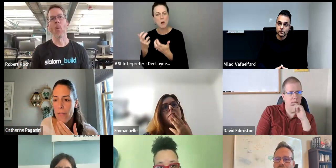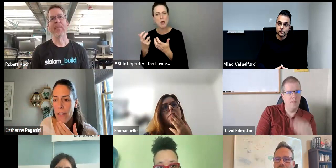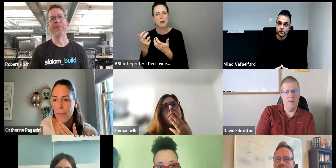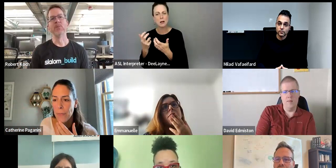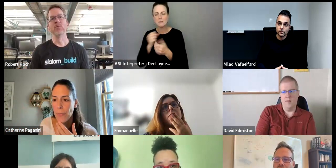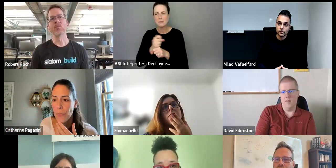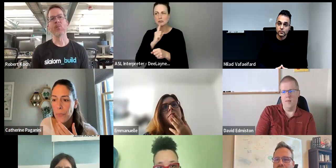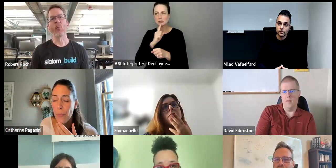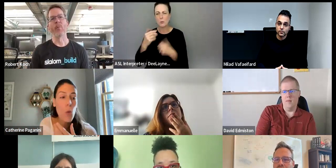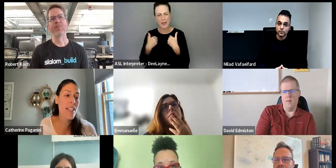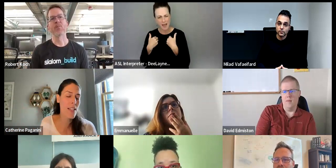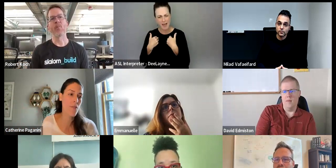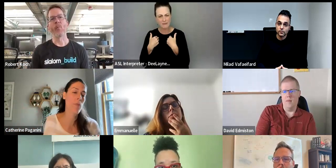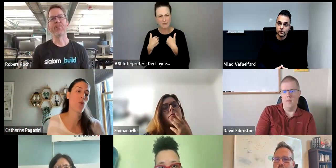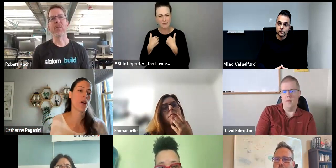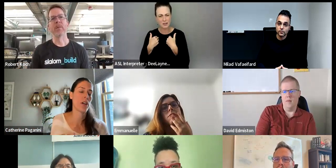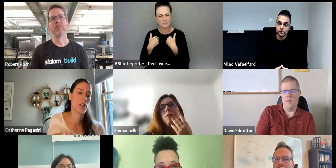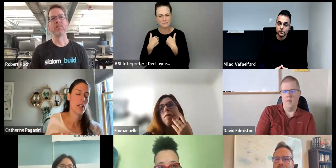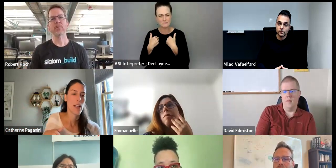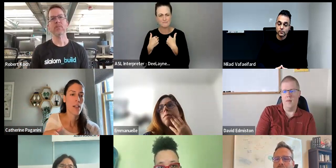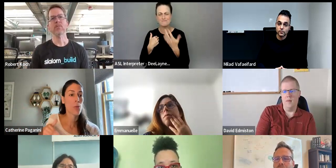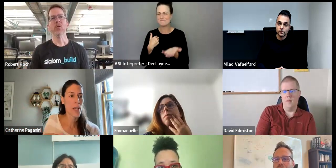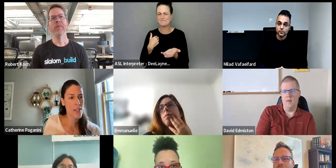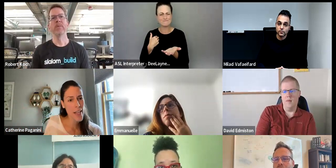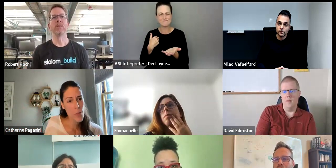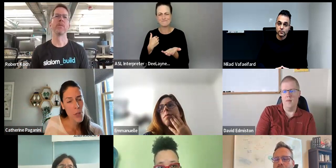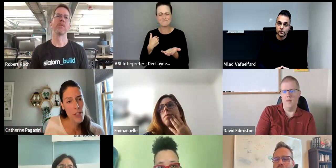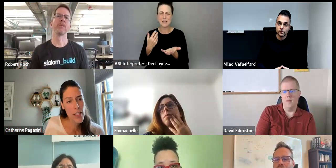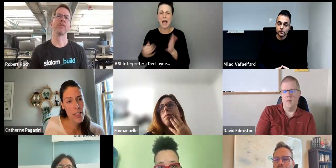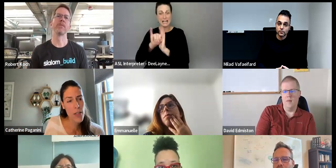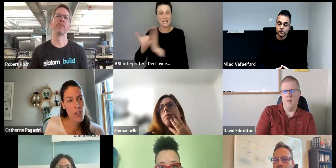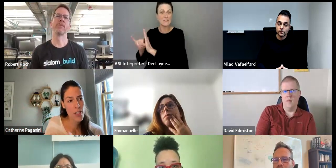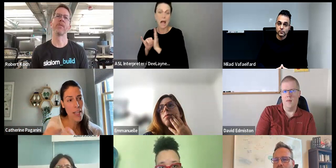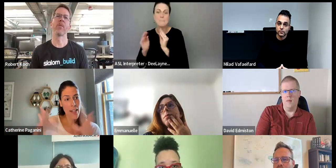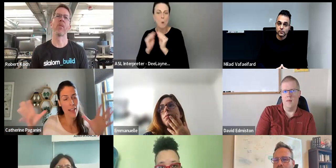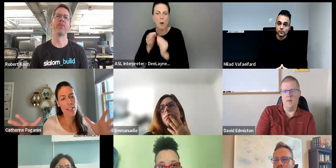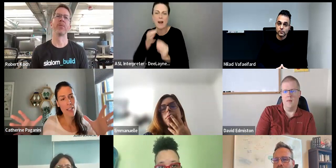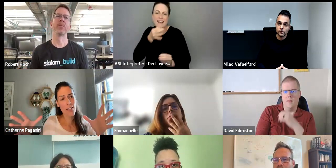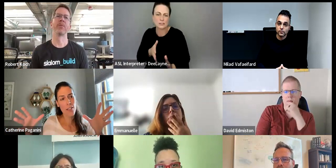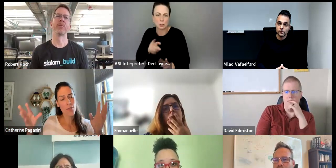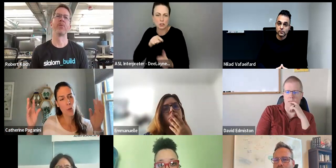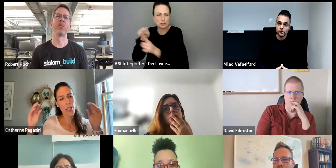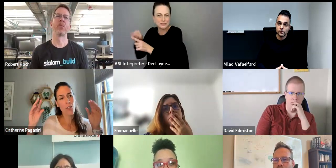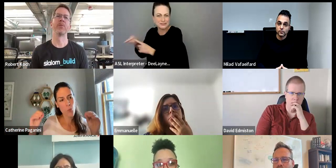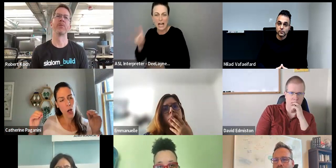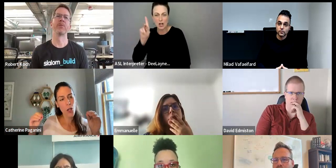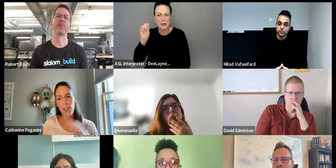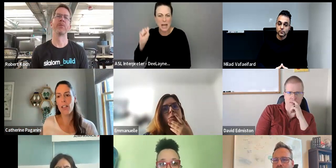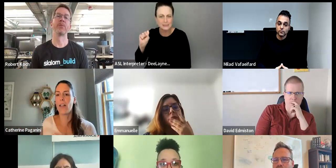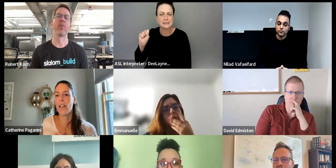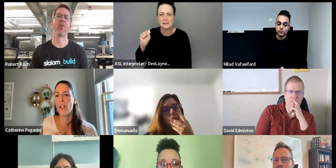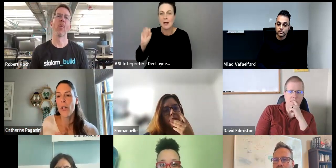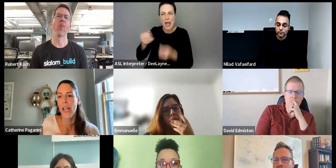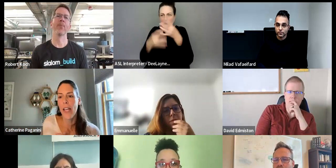to be sure we have, we identify more Kubernetes experts. As I mentioned, that list is